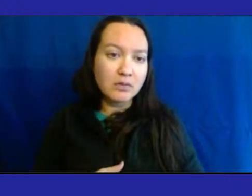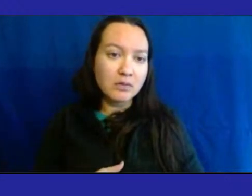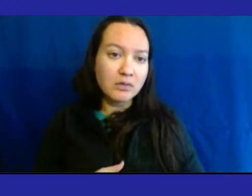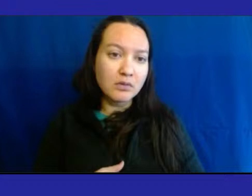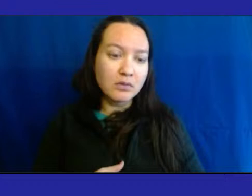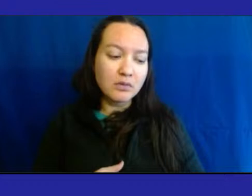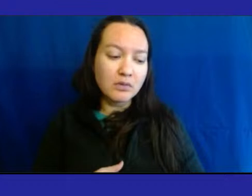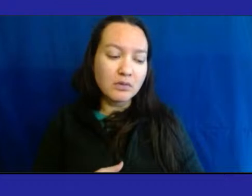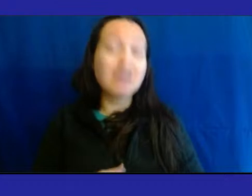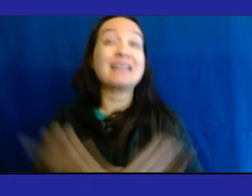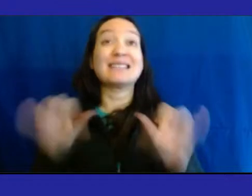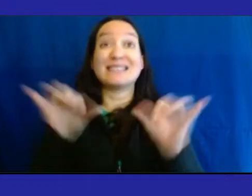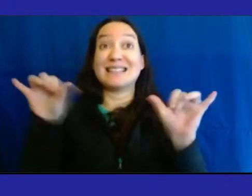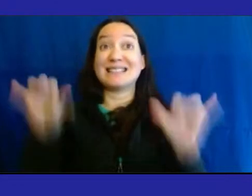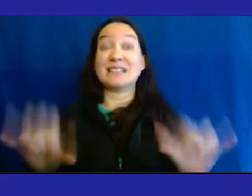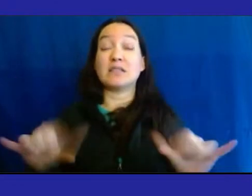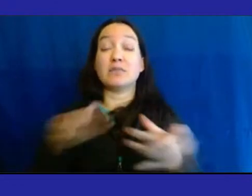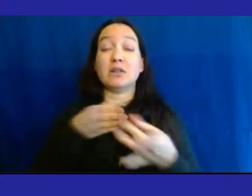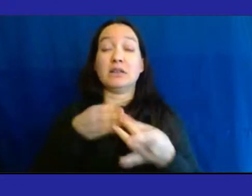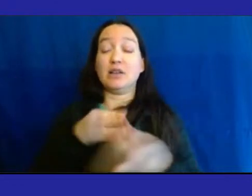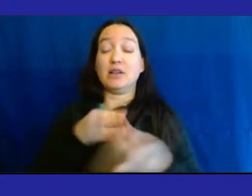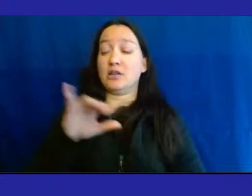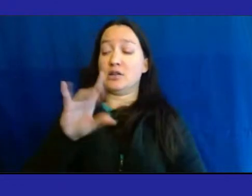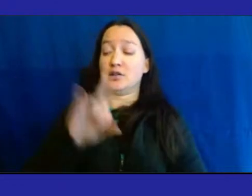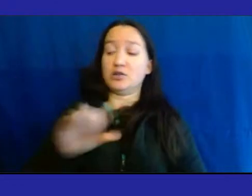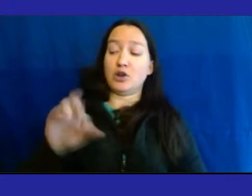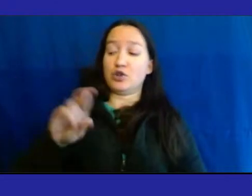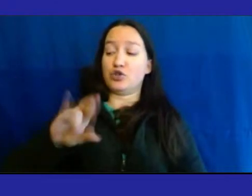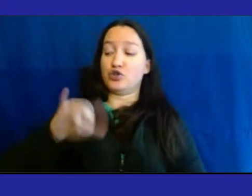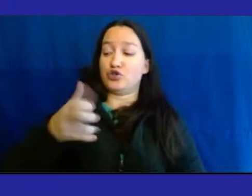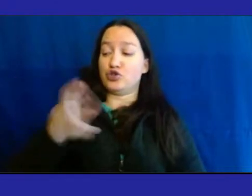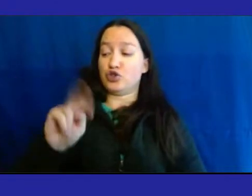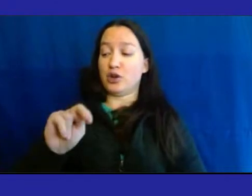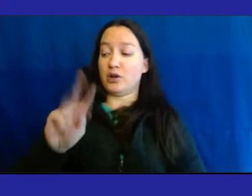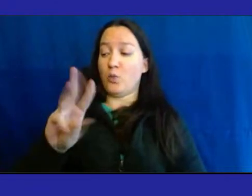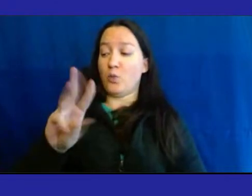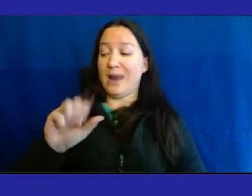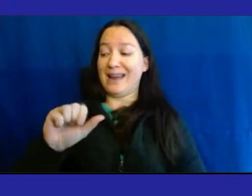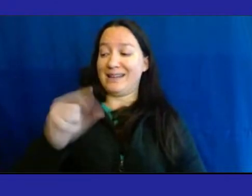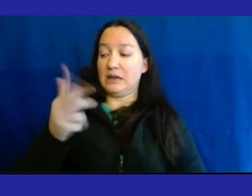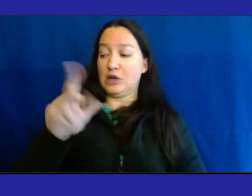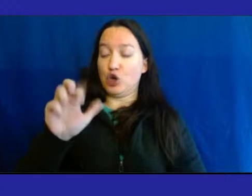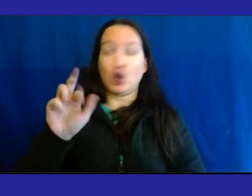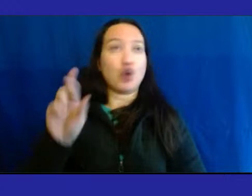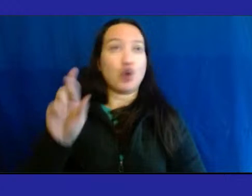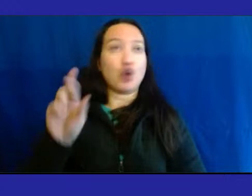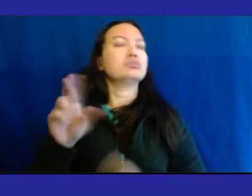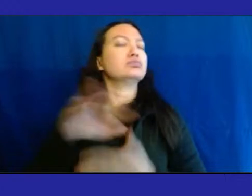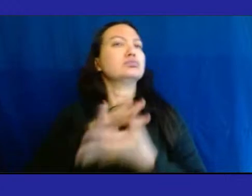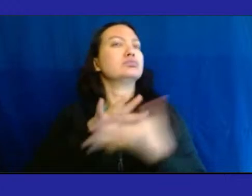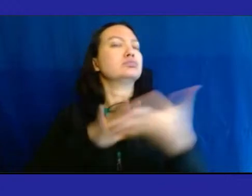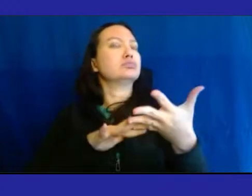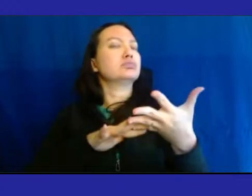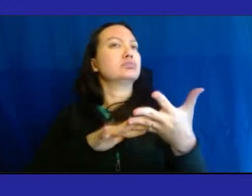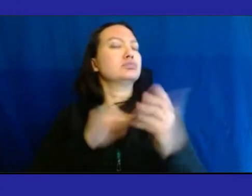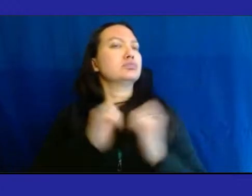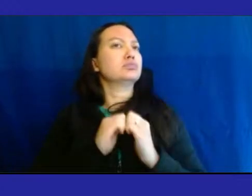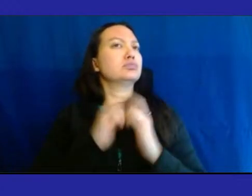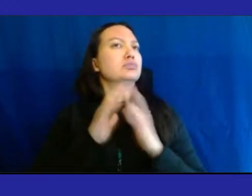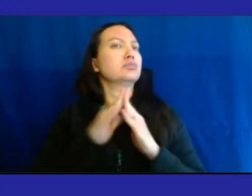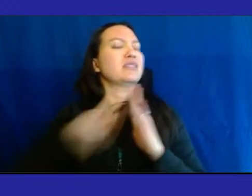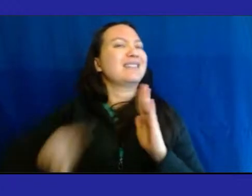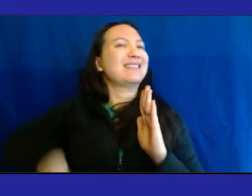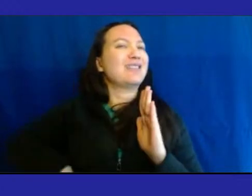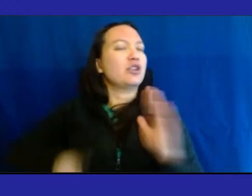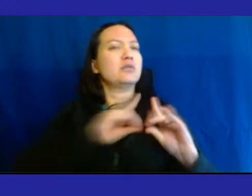nephrology system lead, Dr. John Wagner, who runs this project, to understand, what are some of the initiatives taken by nephrology to